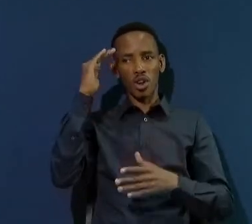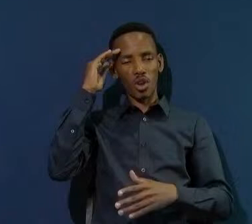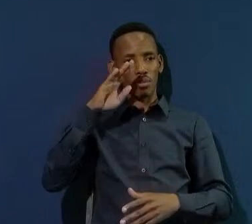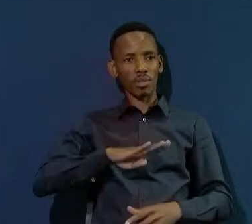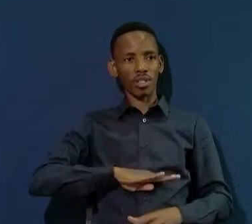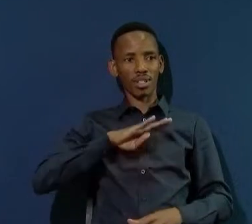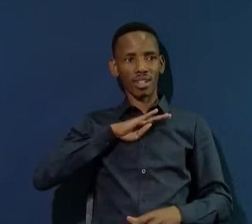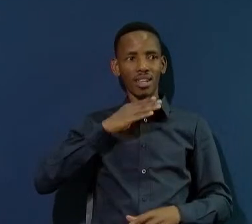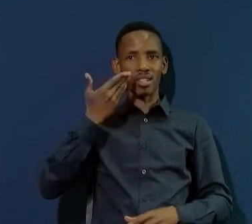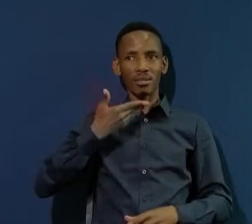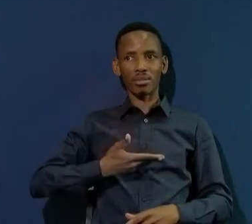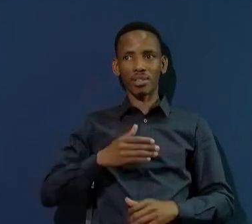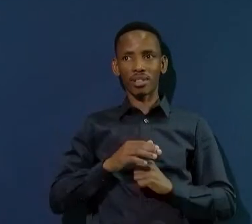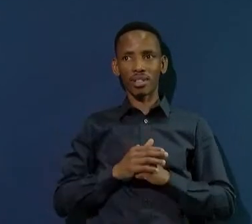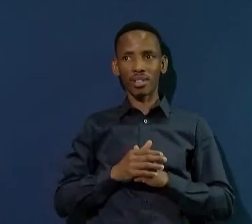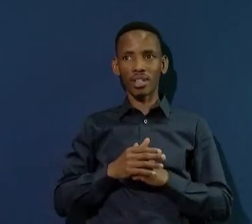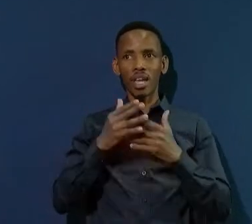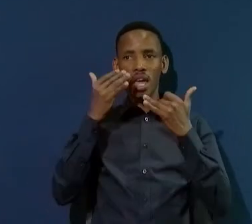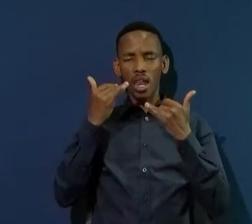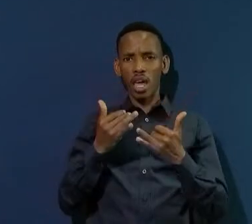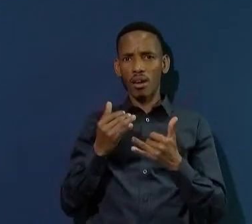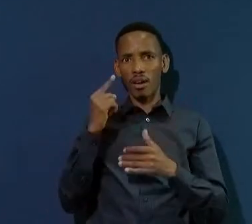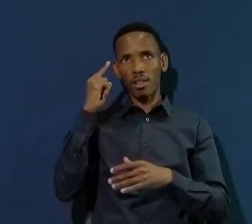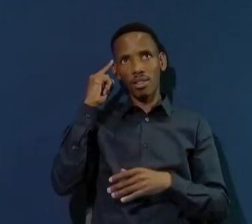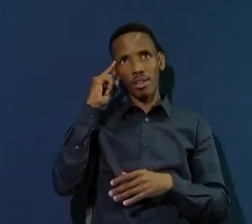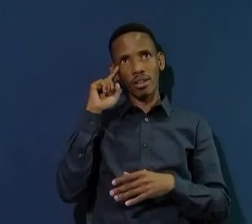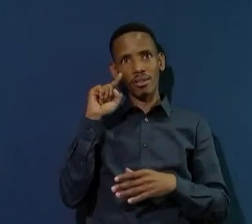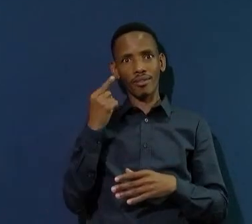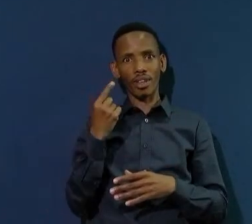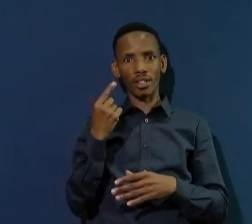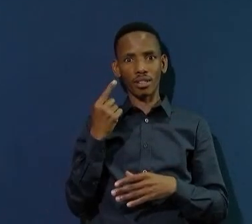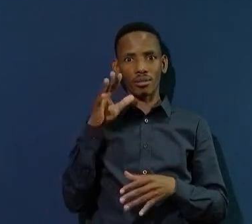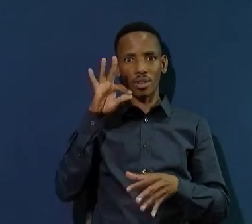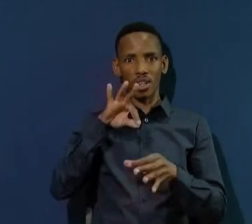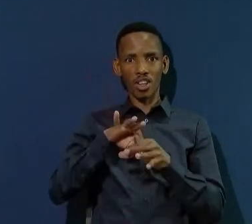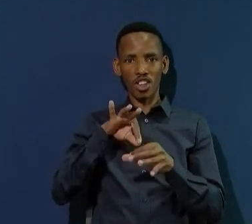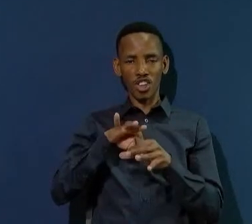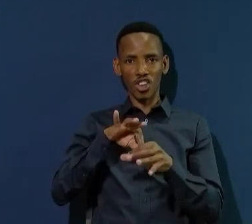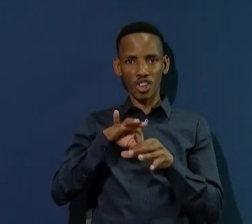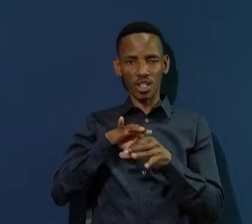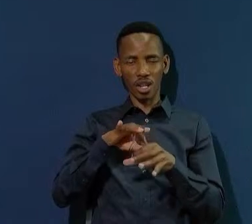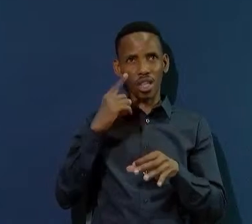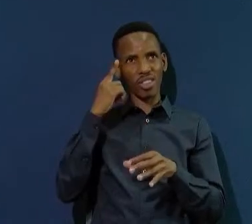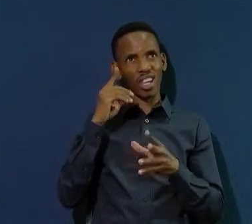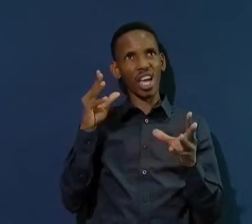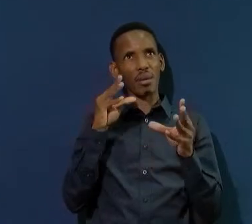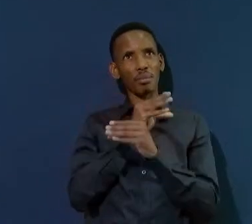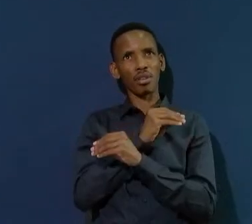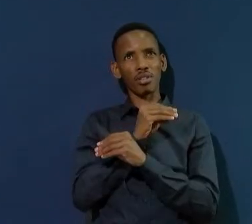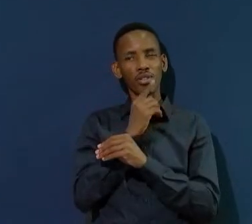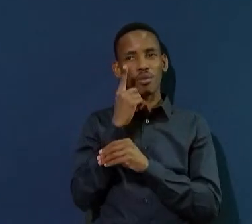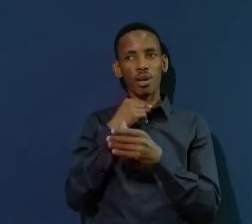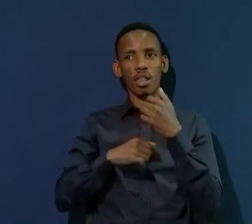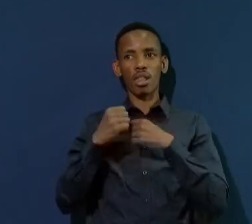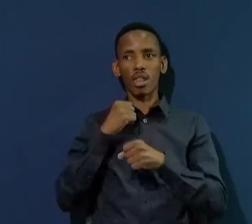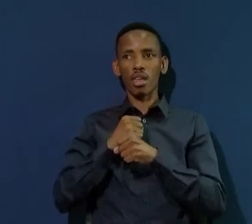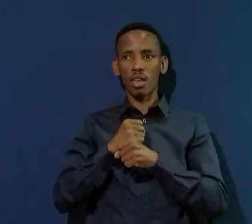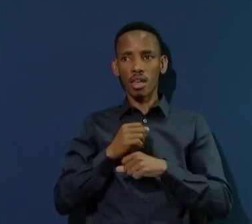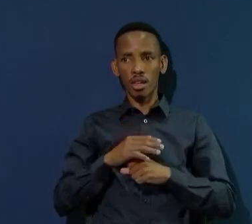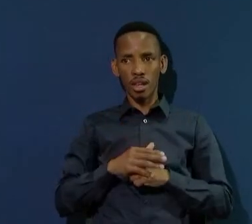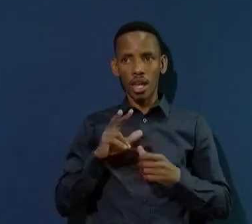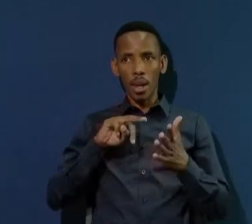Yeah, this would be the first elections. I think I missed out on the previous ones by Okay. a year. I was a year too young. Right, right. Oh. So you'll